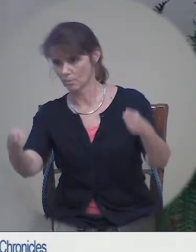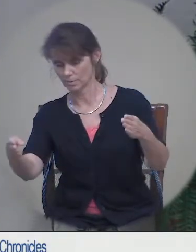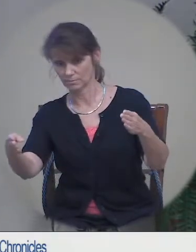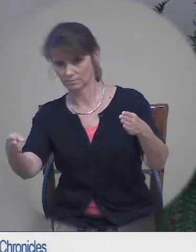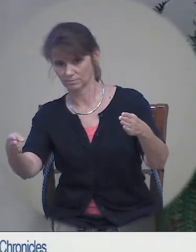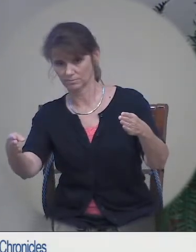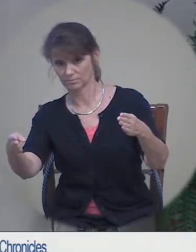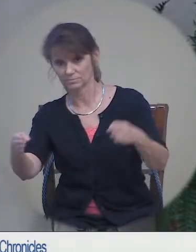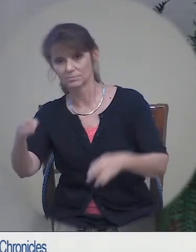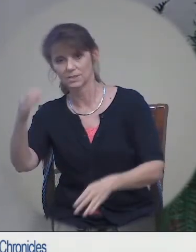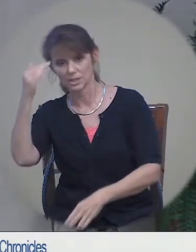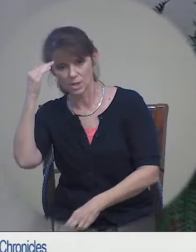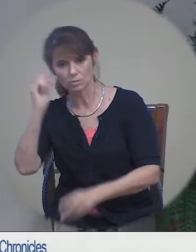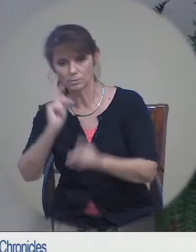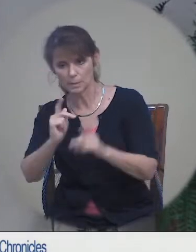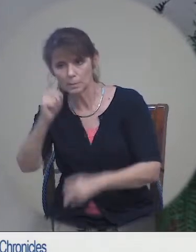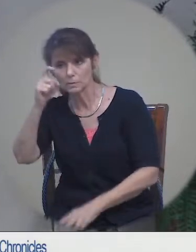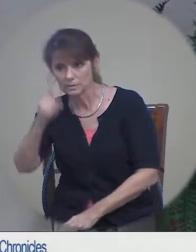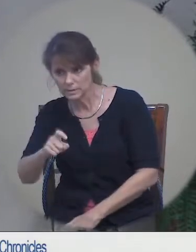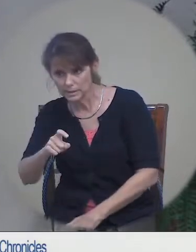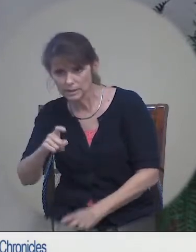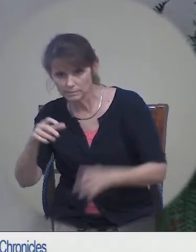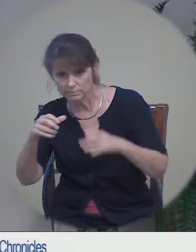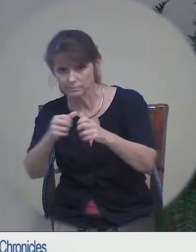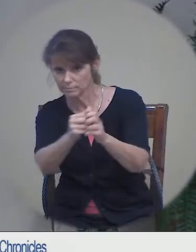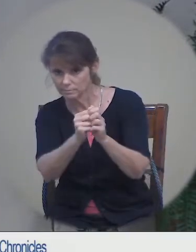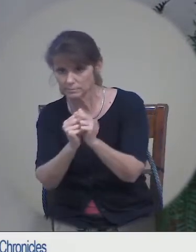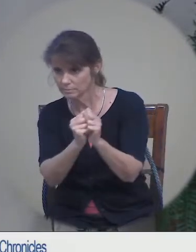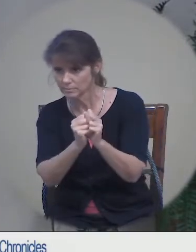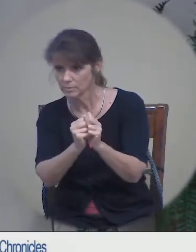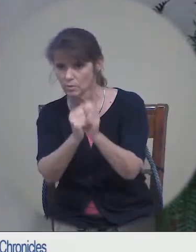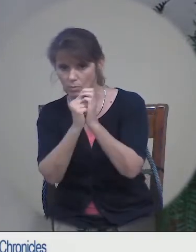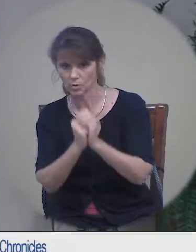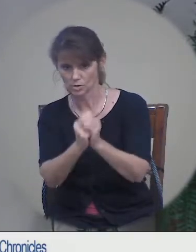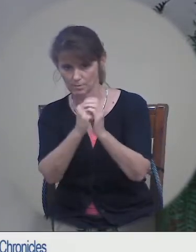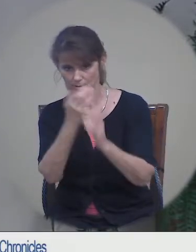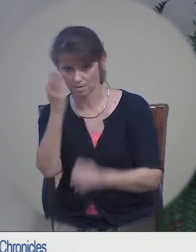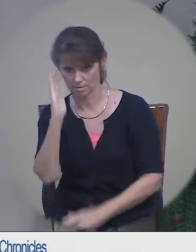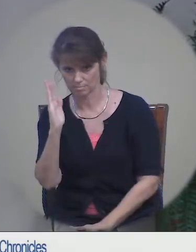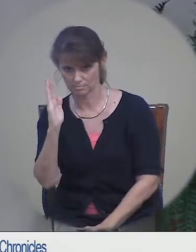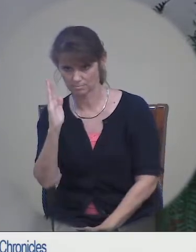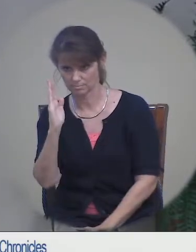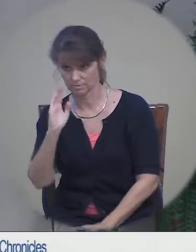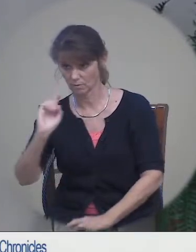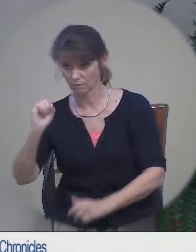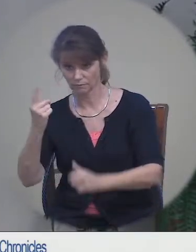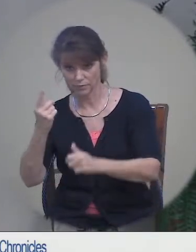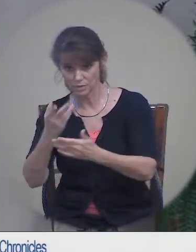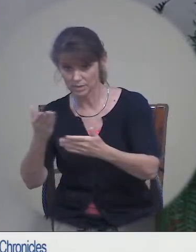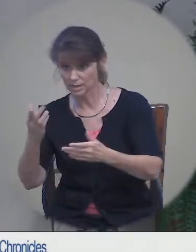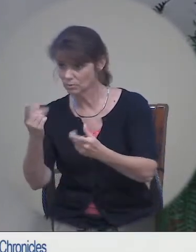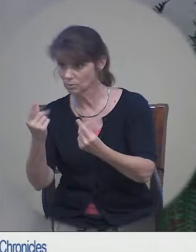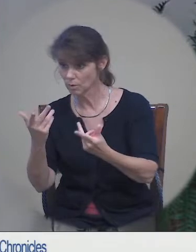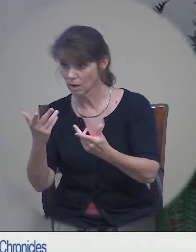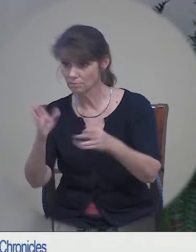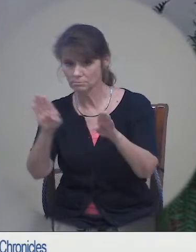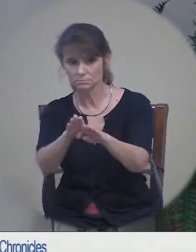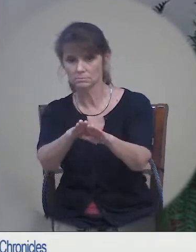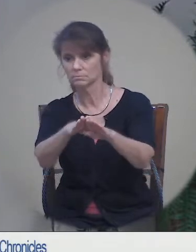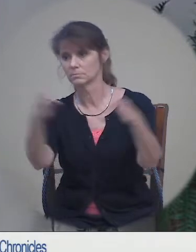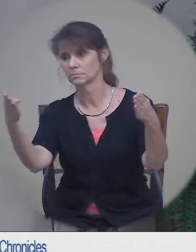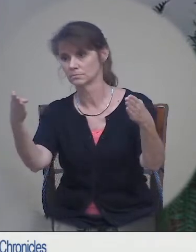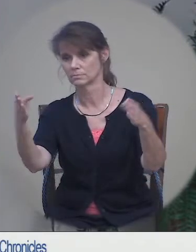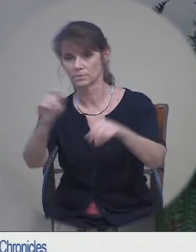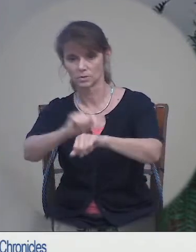to be together to worship God. The very first thing that he did was to open the doors.